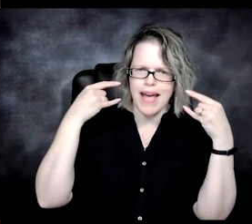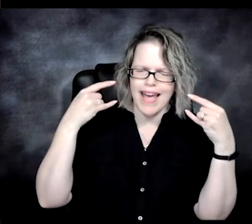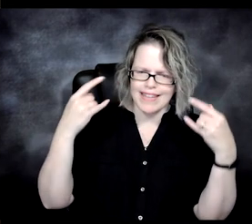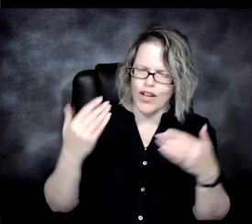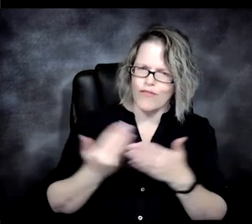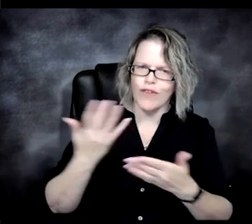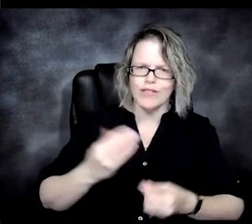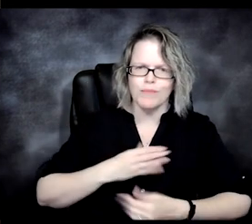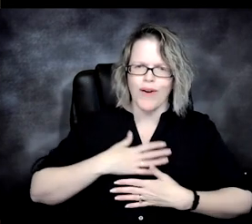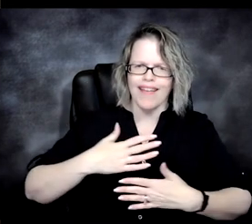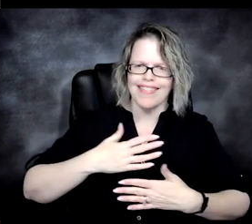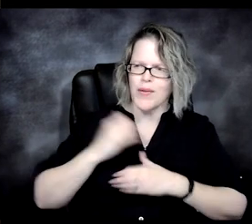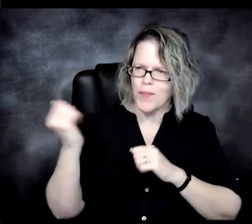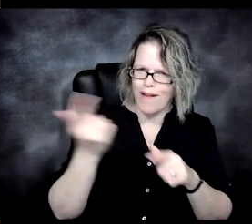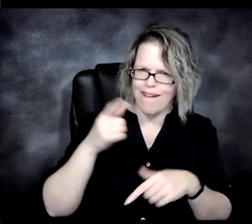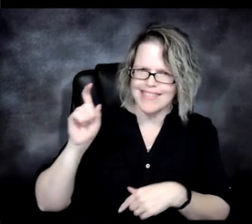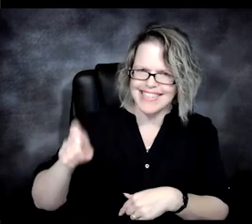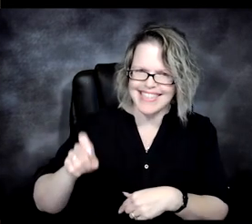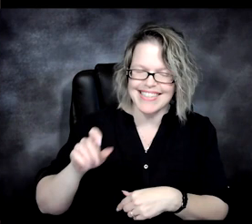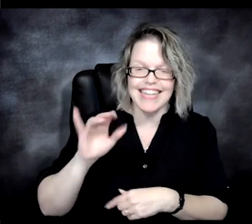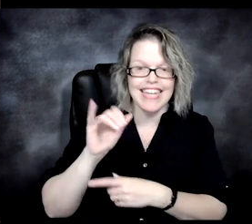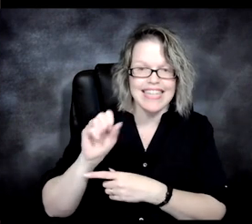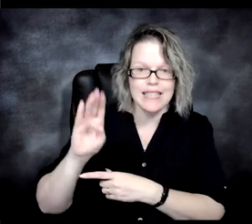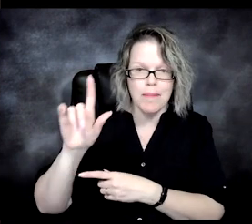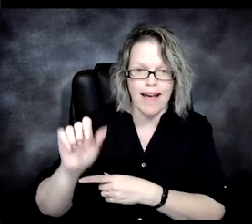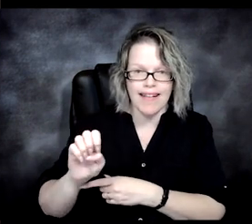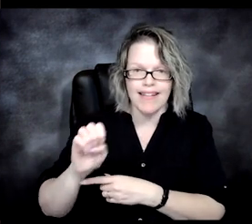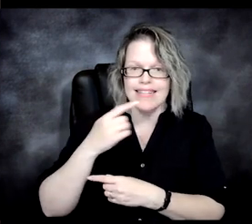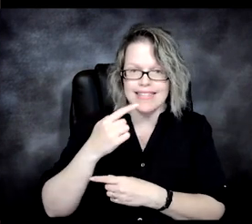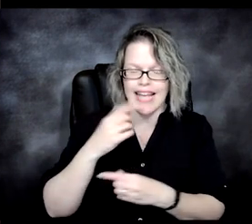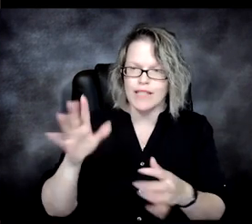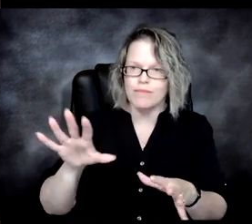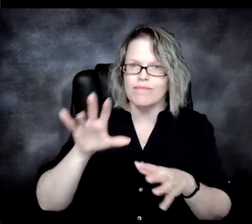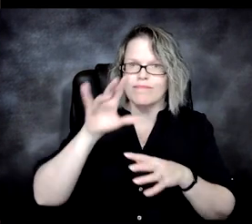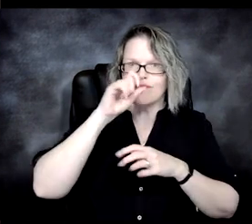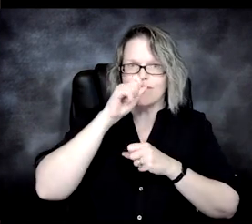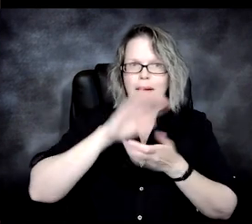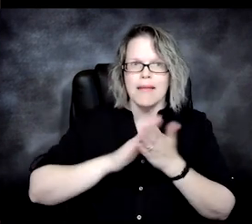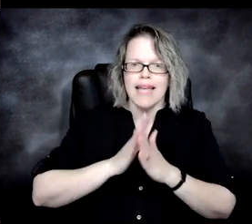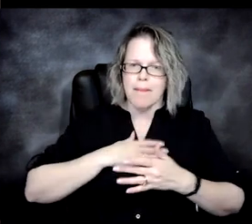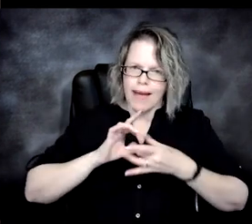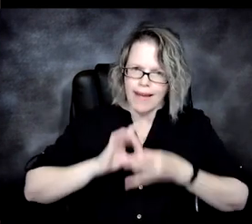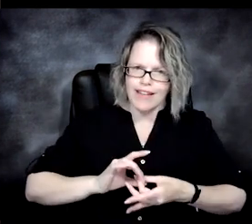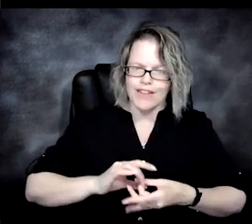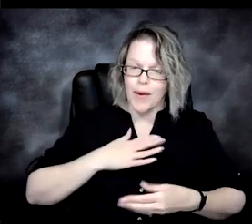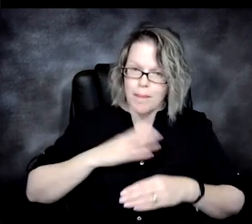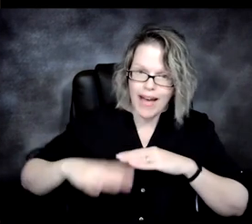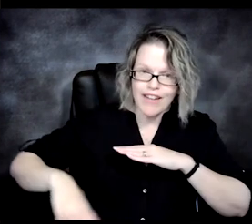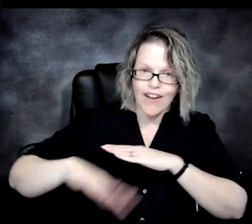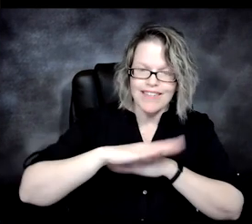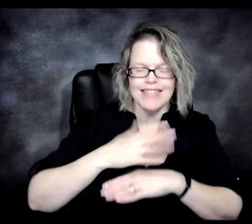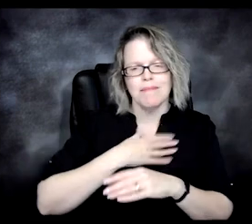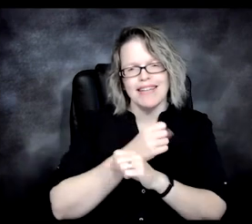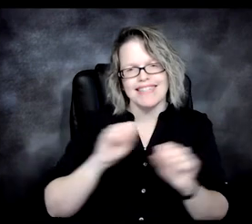need. As Isabel states, breathing in fresh air became my anchor. My garden is my